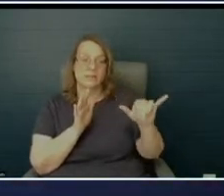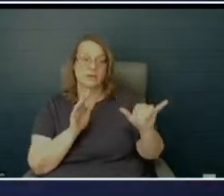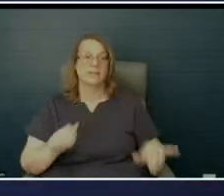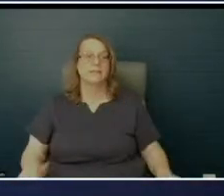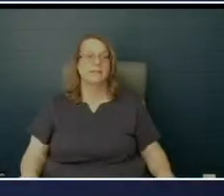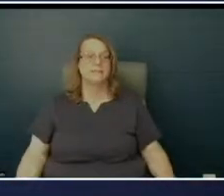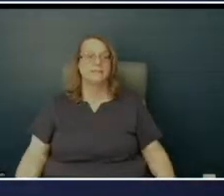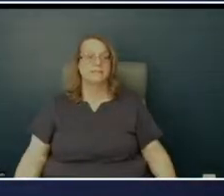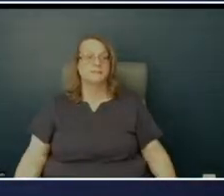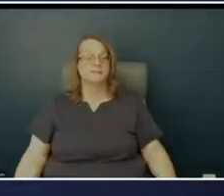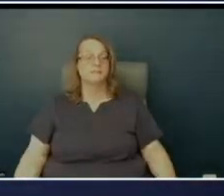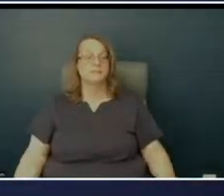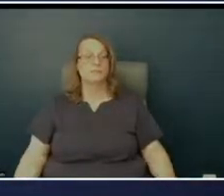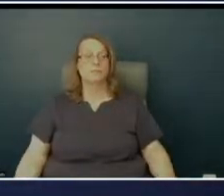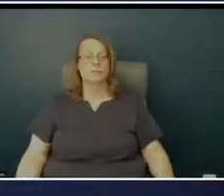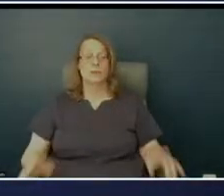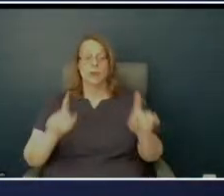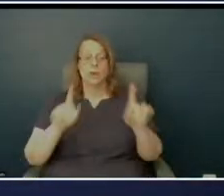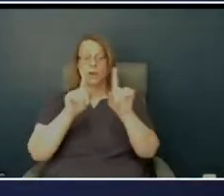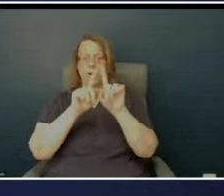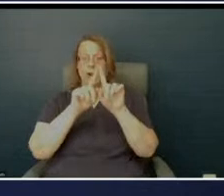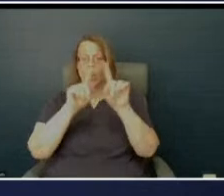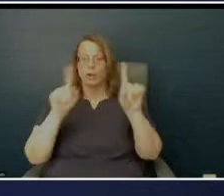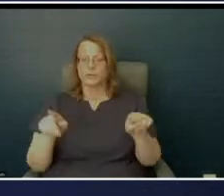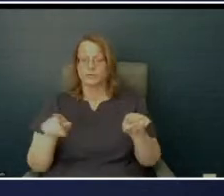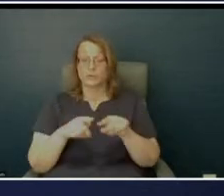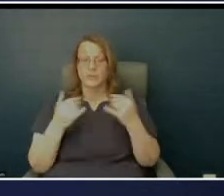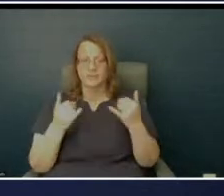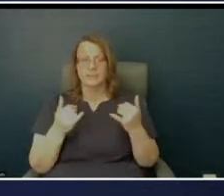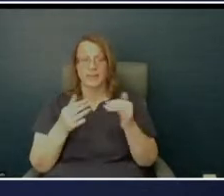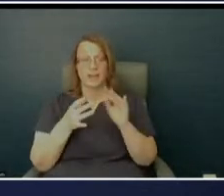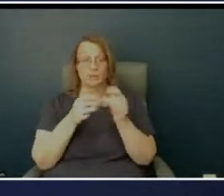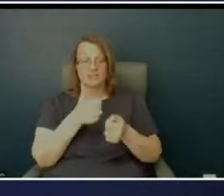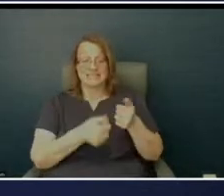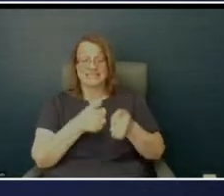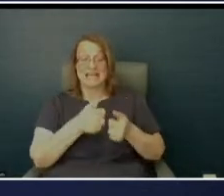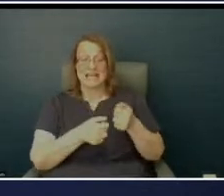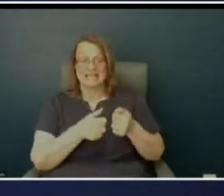On the screen now is the text that Representative Perry sent to Mr. Meadows, copying a